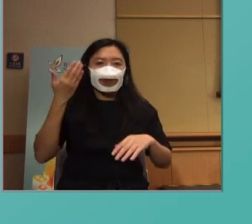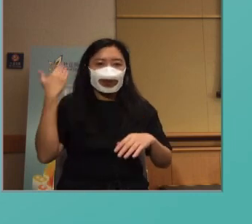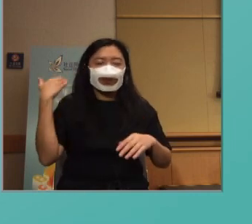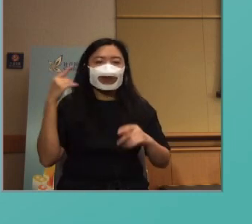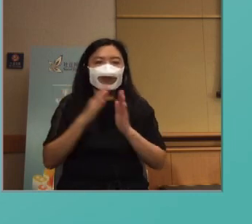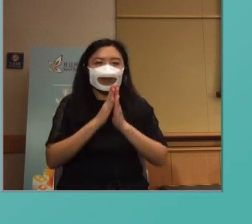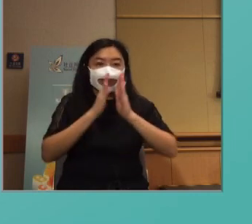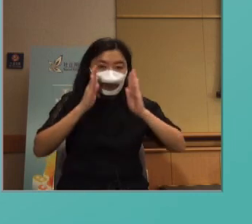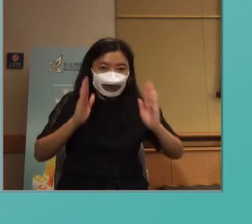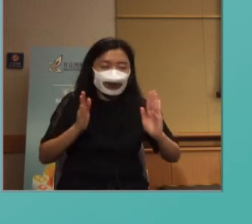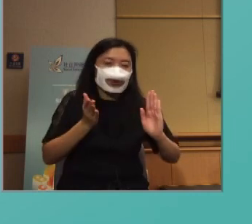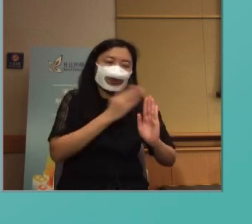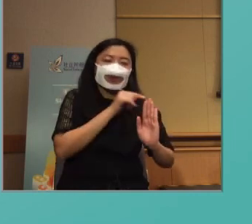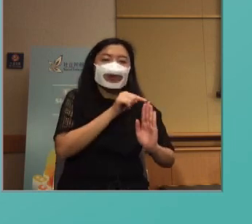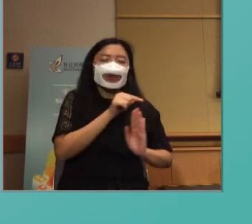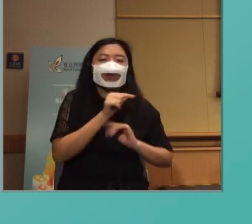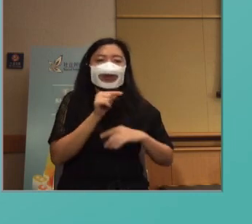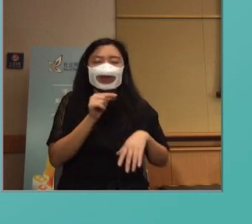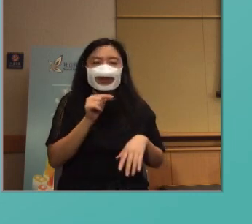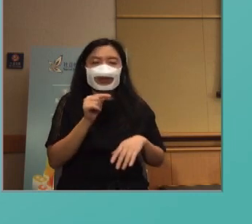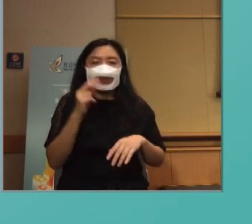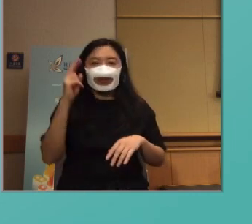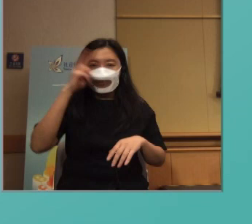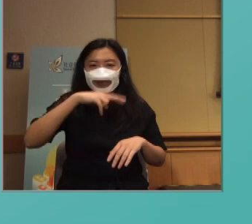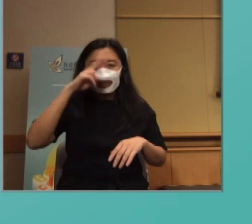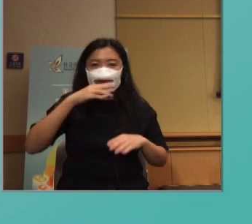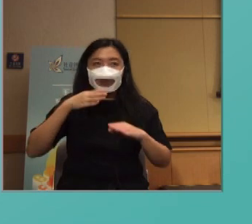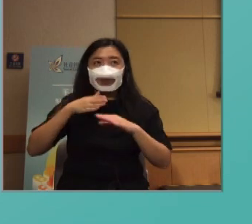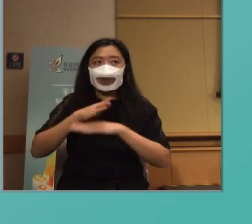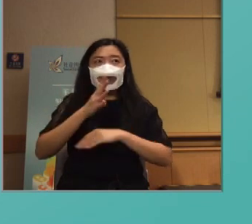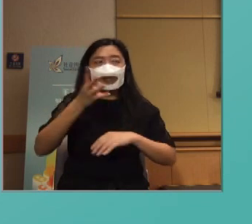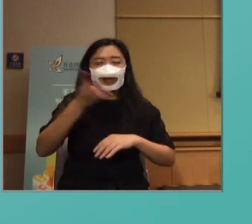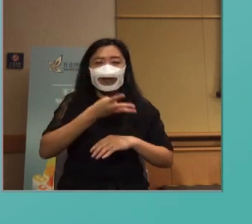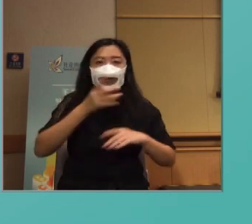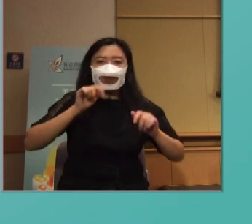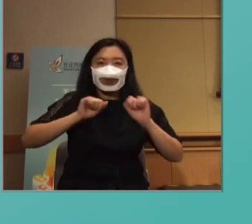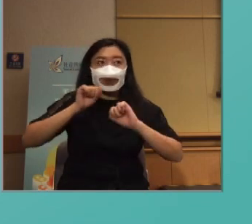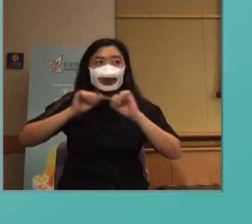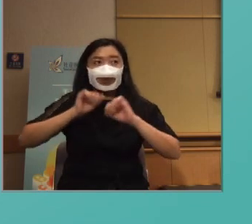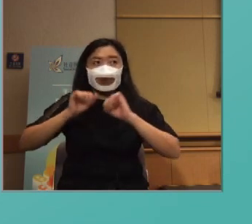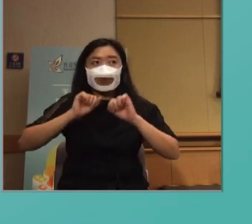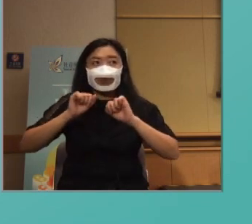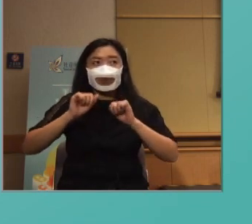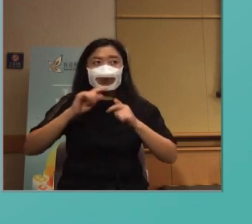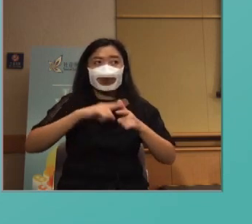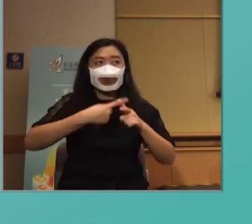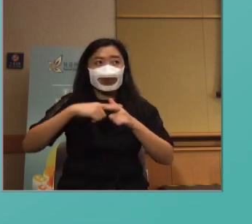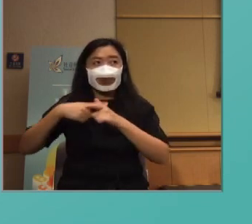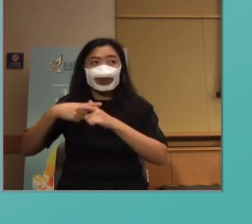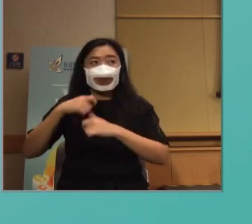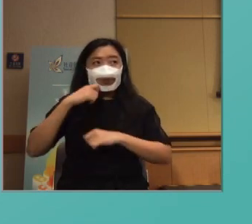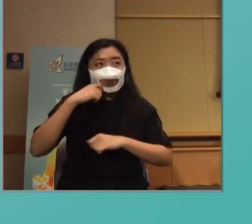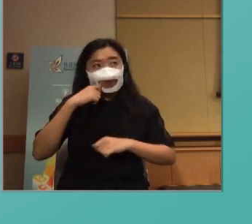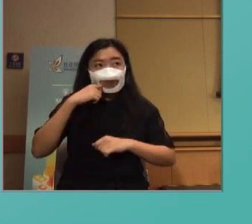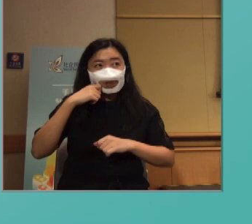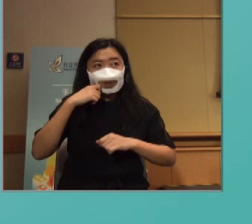user on average, and also 250,000 monthly active users as well. So I would say this is